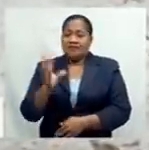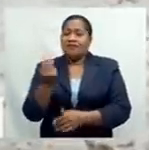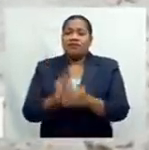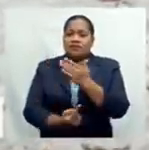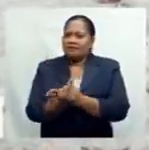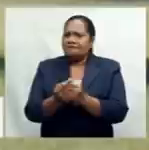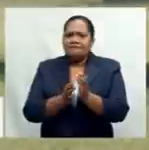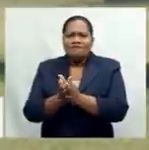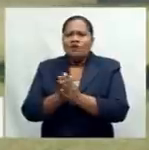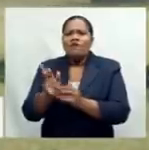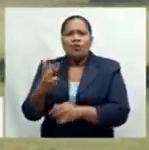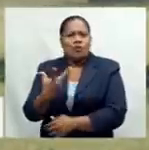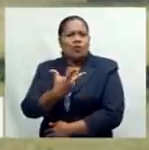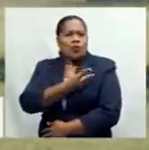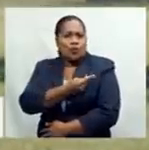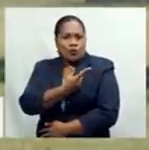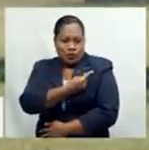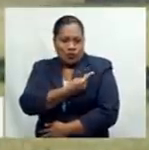across and got the vaccines.